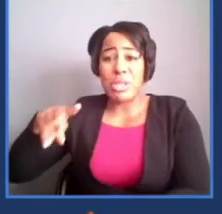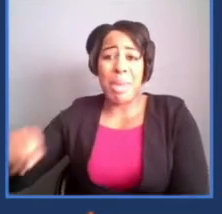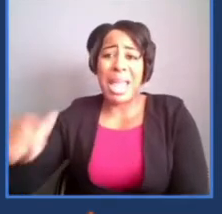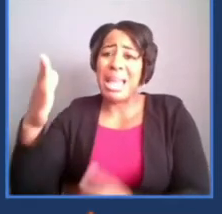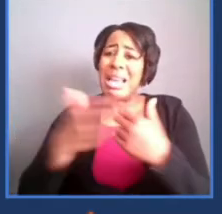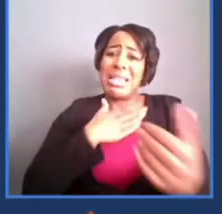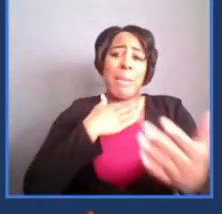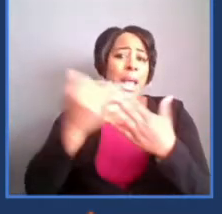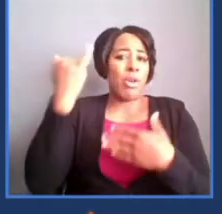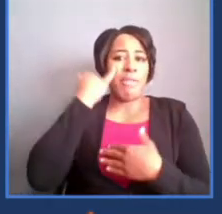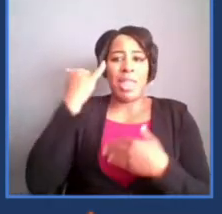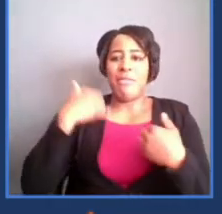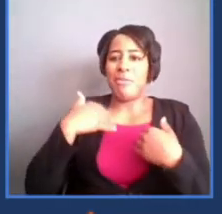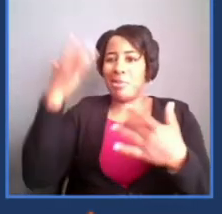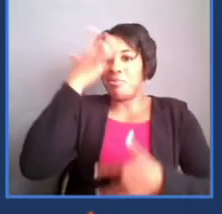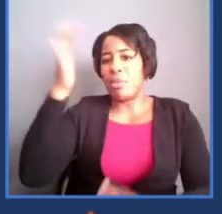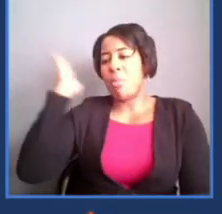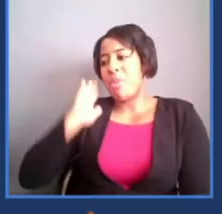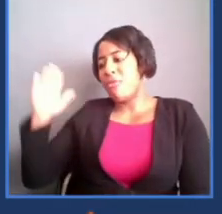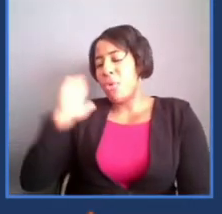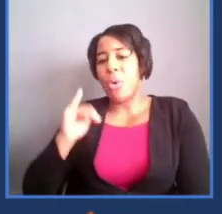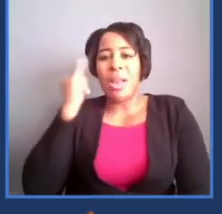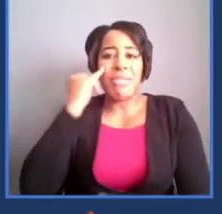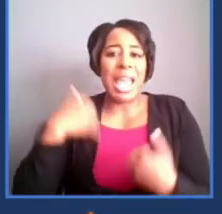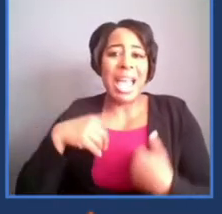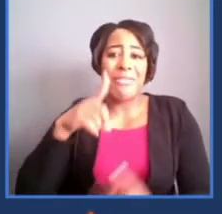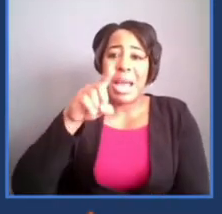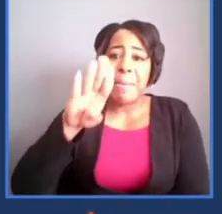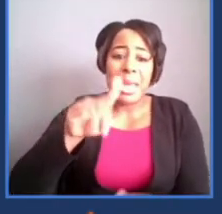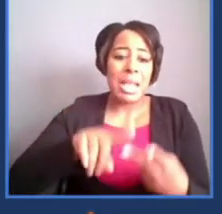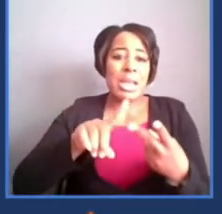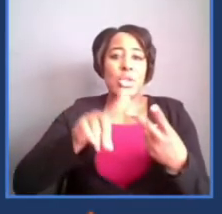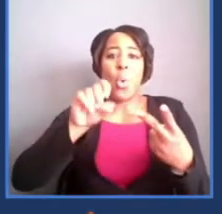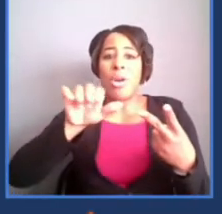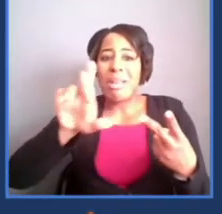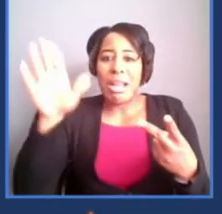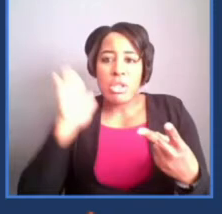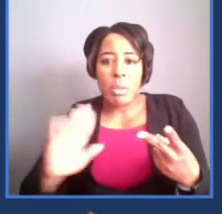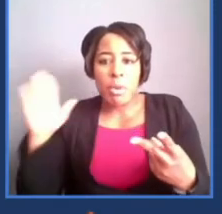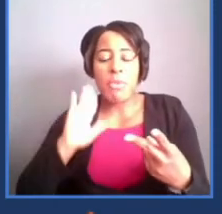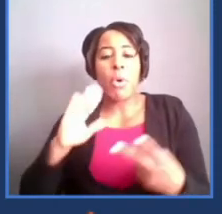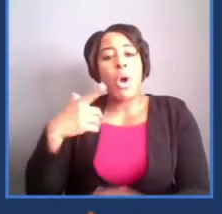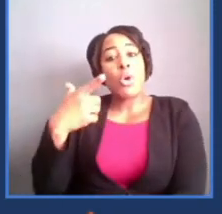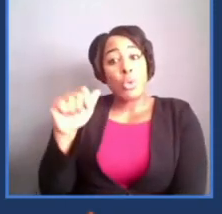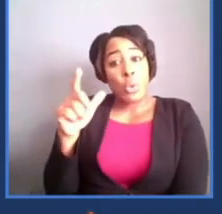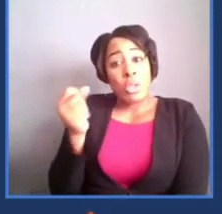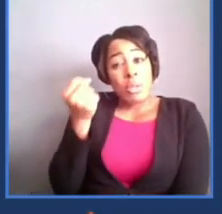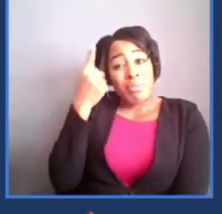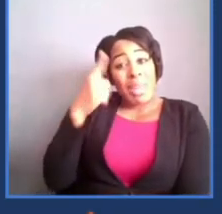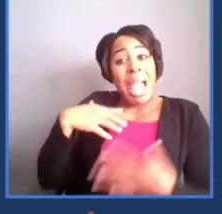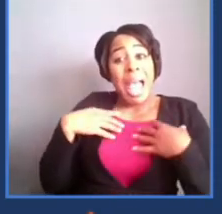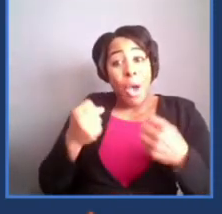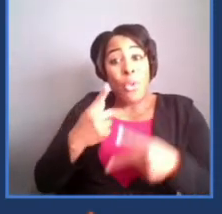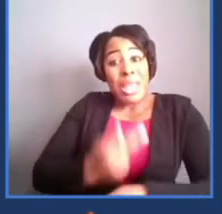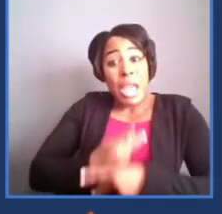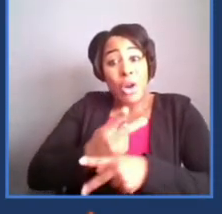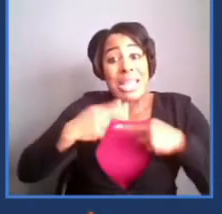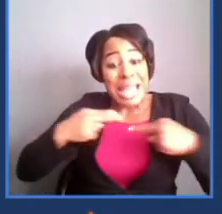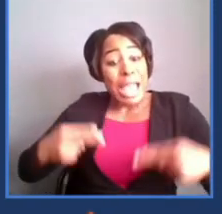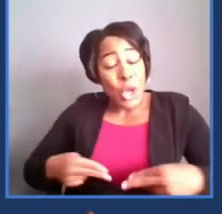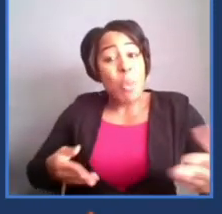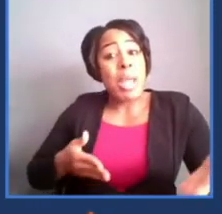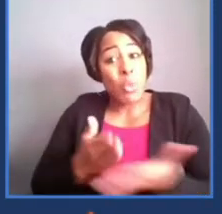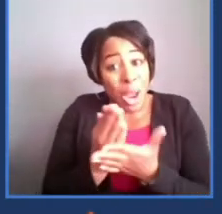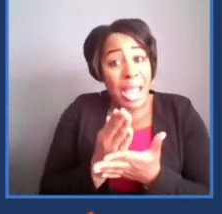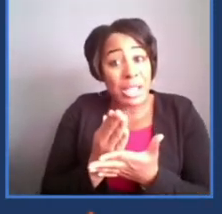asthma or diabetes or a cancer survivor. Because Georgia, healthcare is a human right, and we will make it so in the